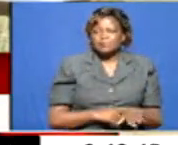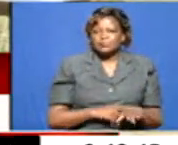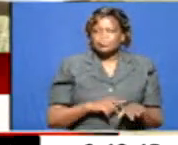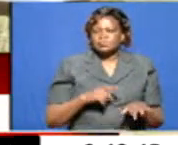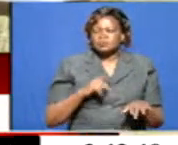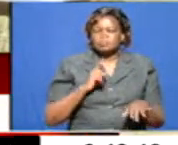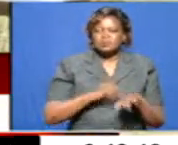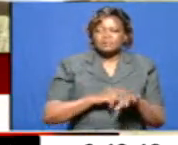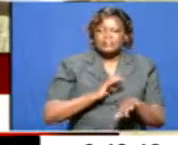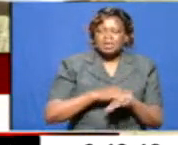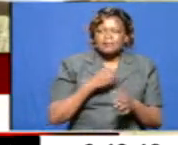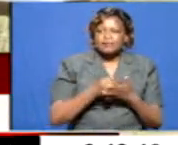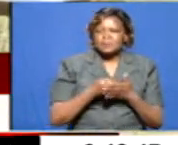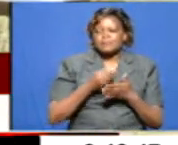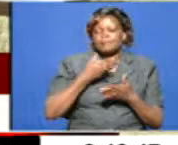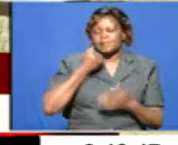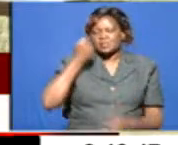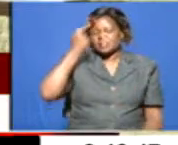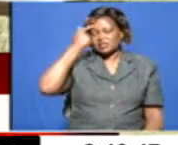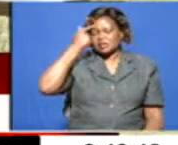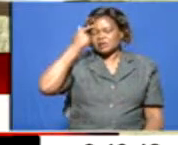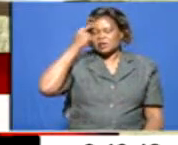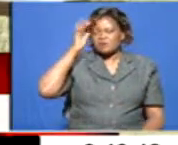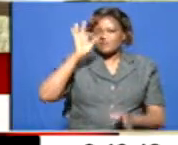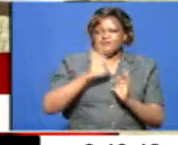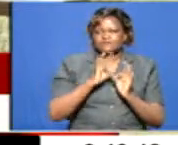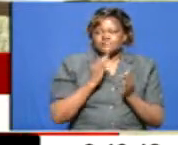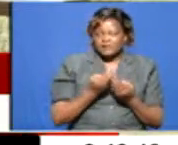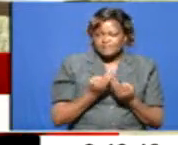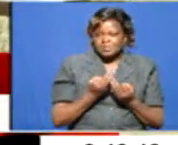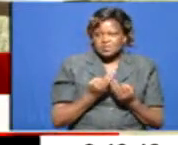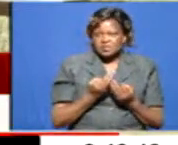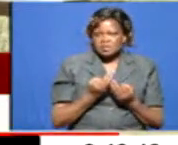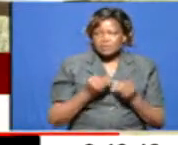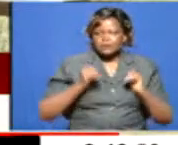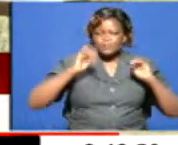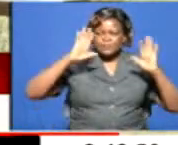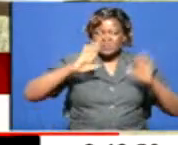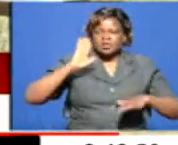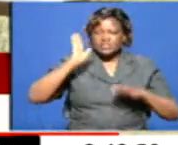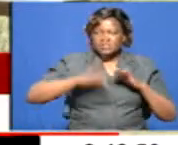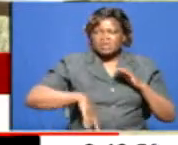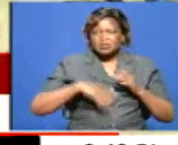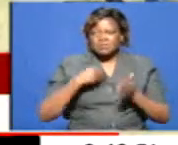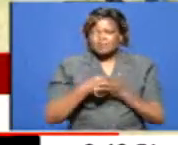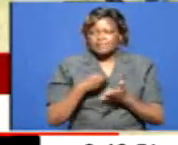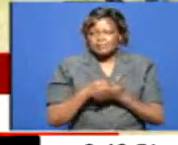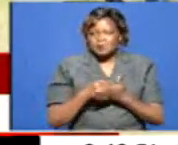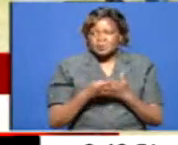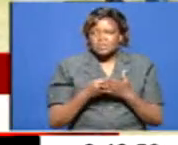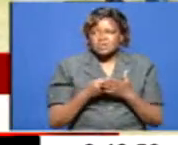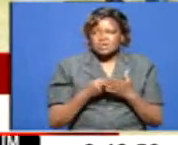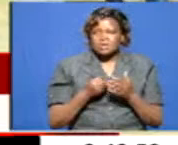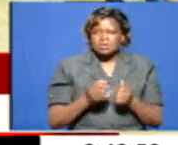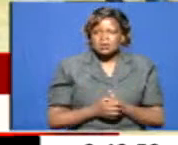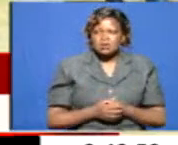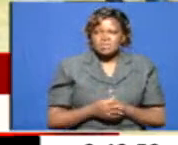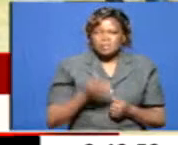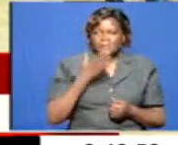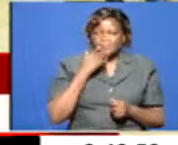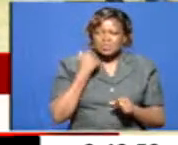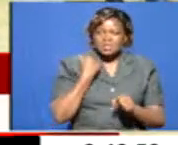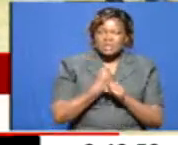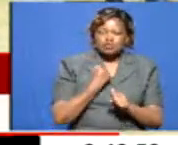money, they should think the family is the one very important than that money and than the family. Waweza kufanya kile